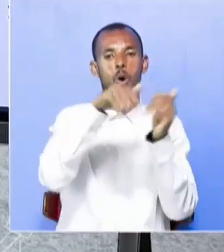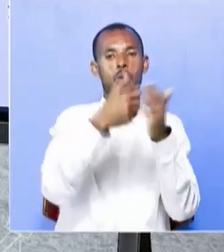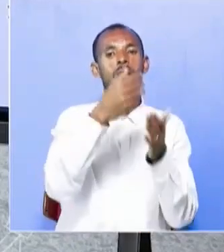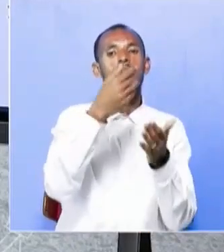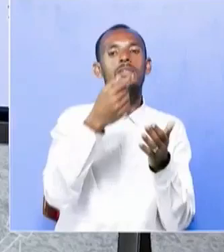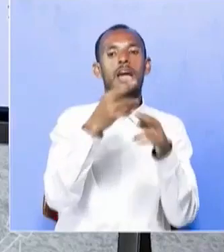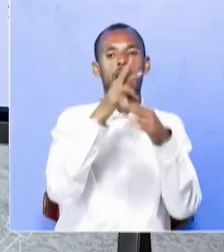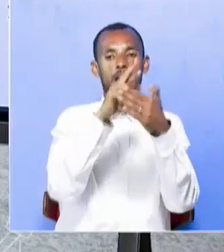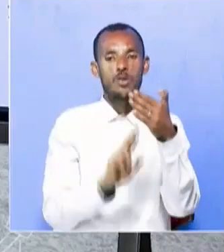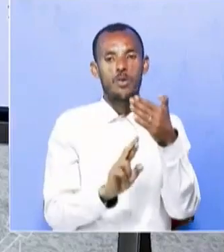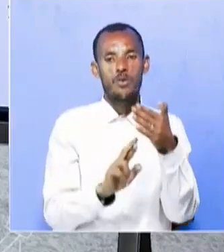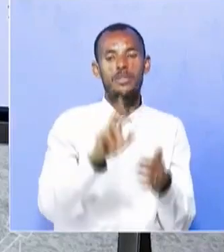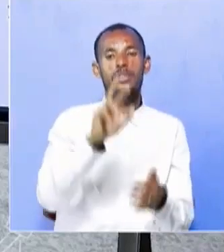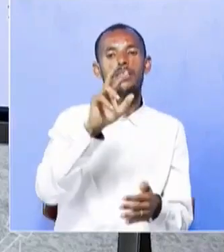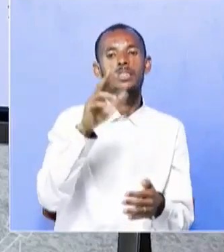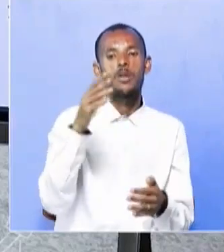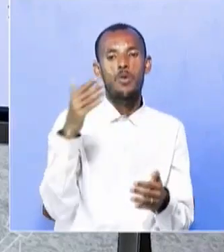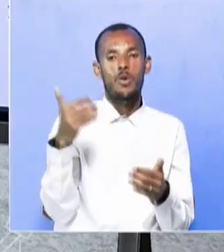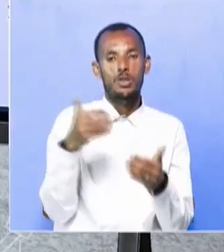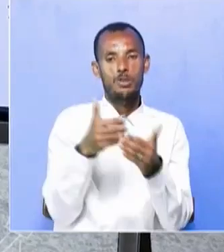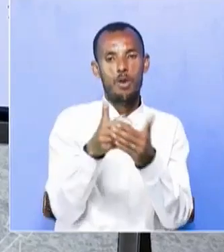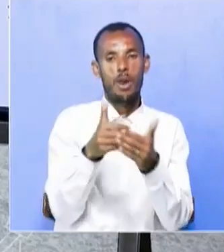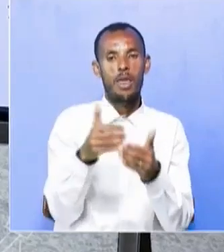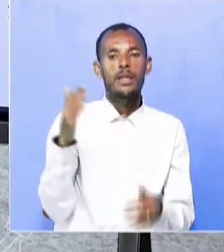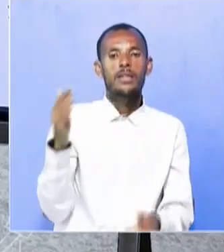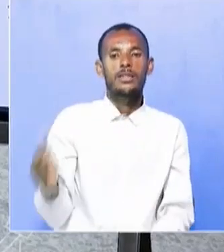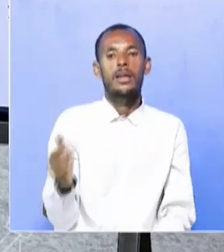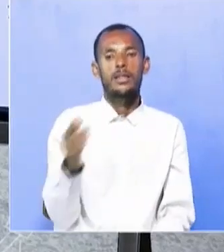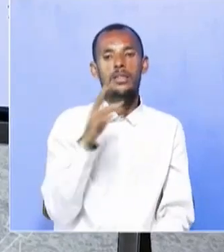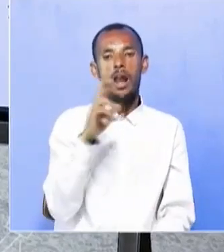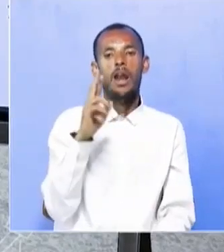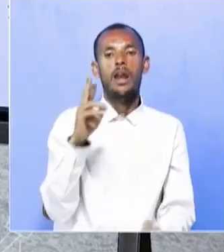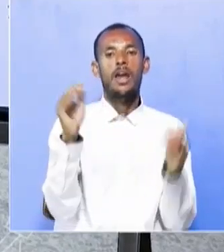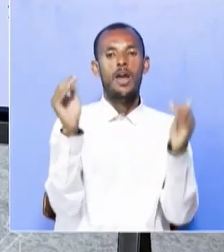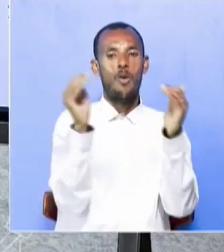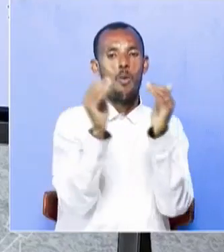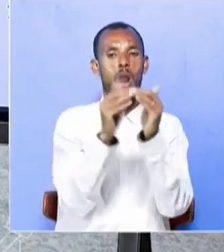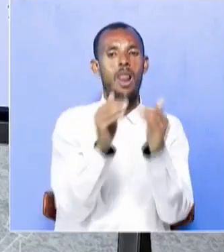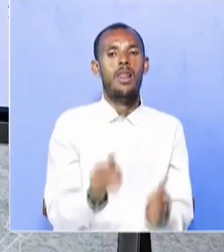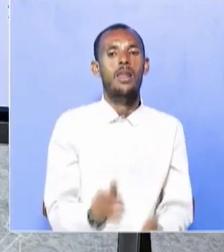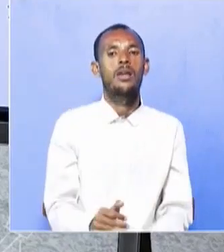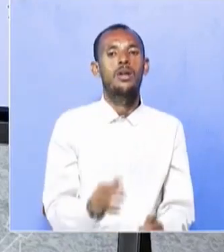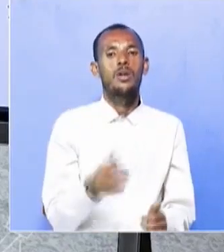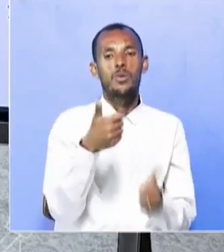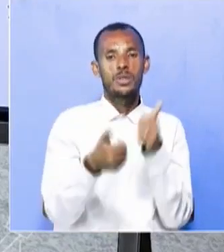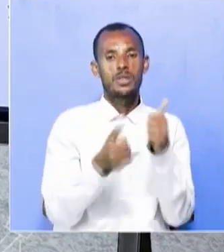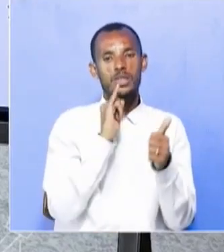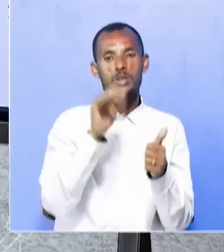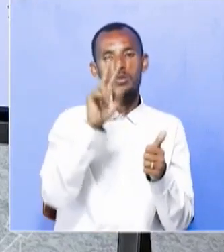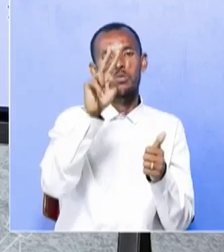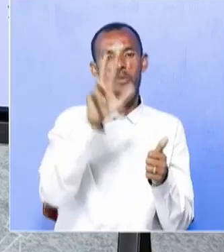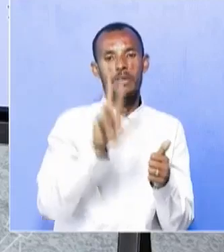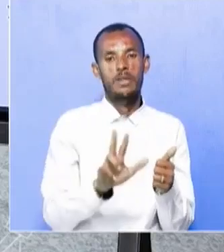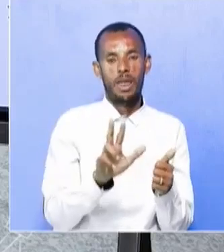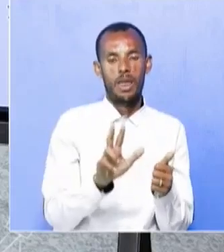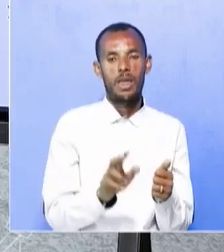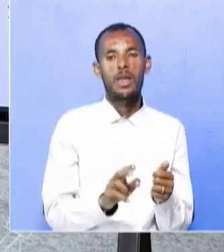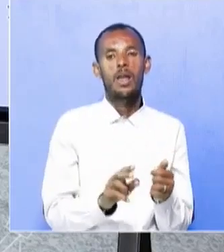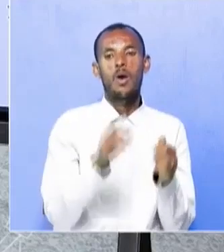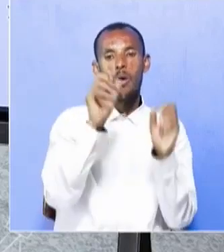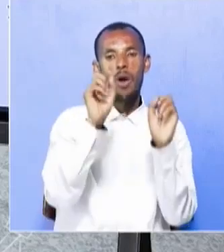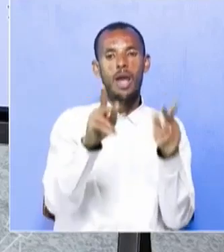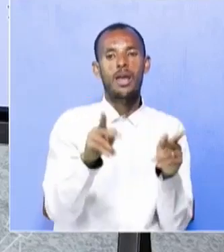ratio of the corresponding sides are the same, which is 2 over 3.